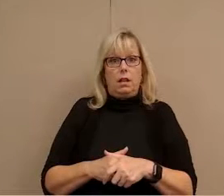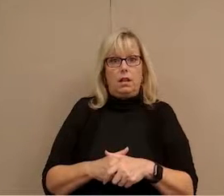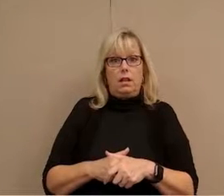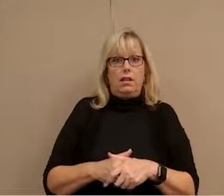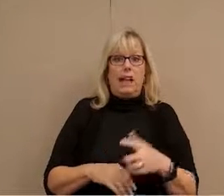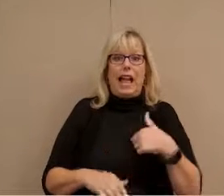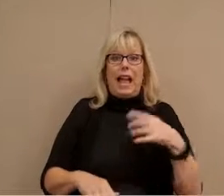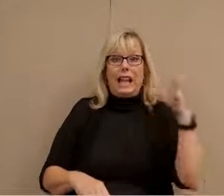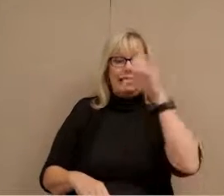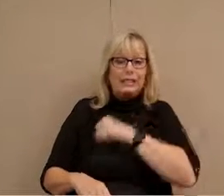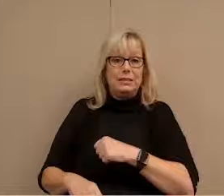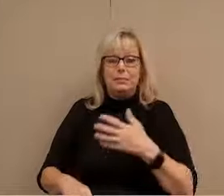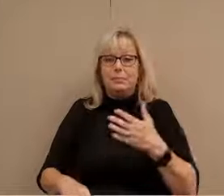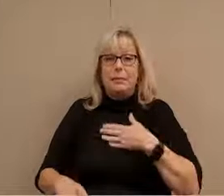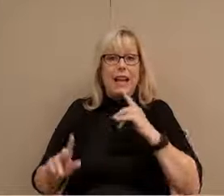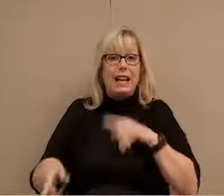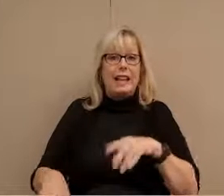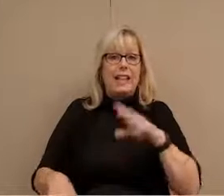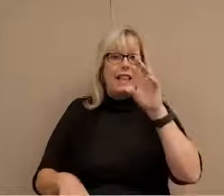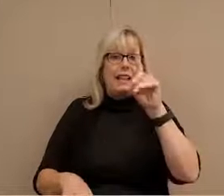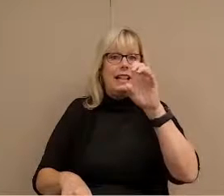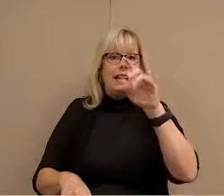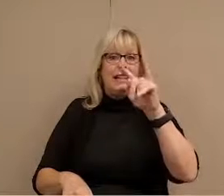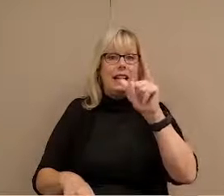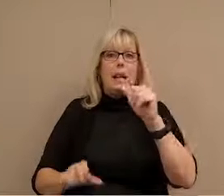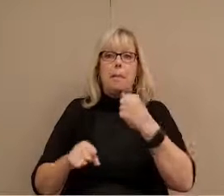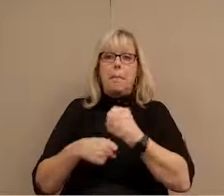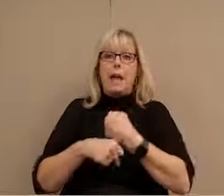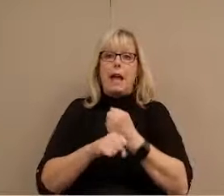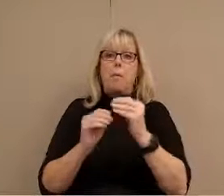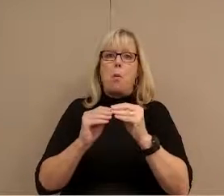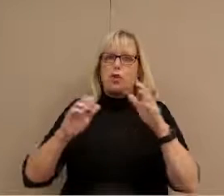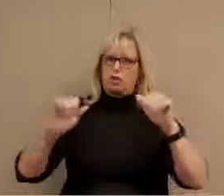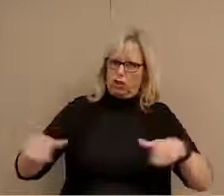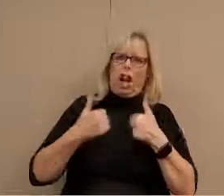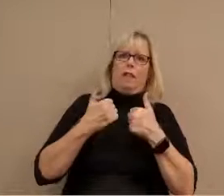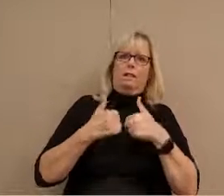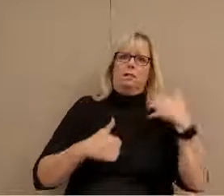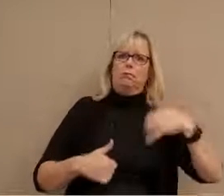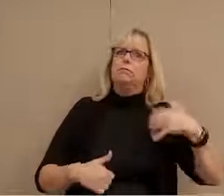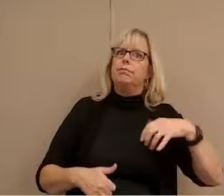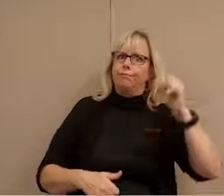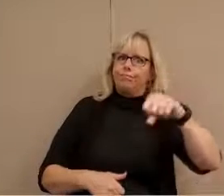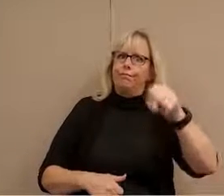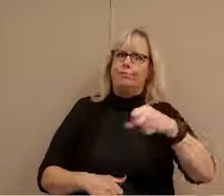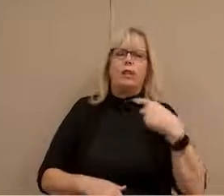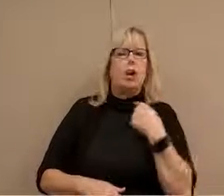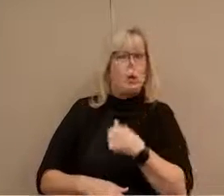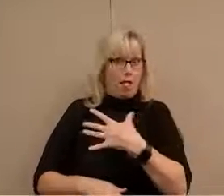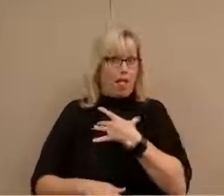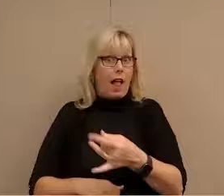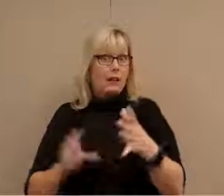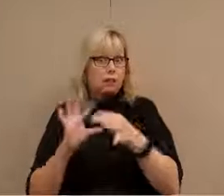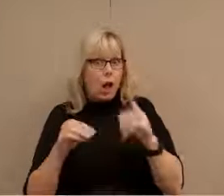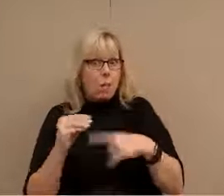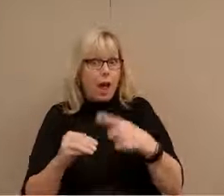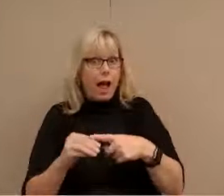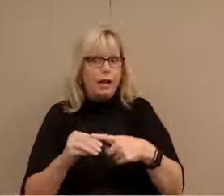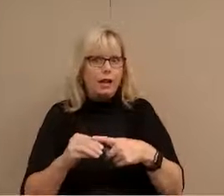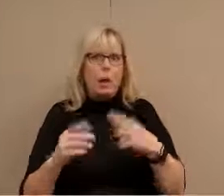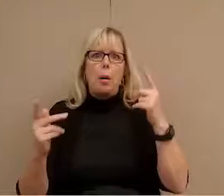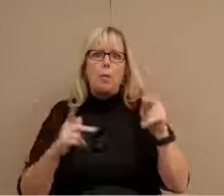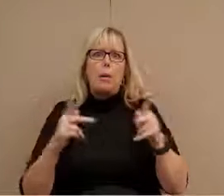I guess what I'd say is, the Delta variant's made it more challenging. we like to talk about breakthrough